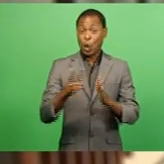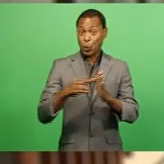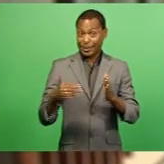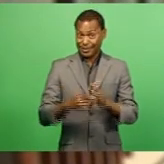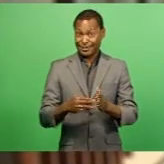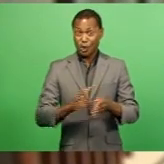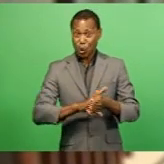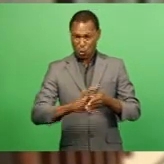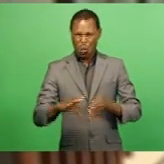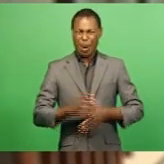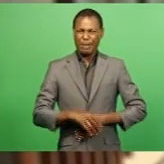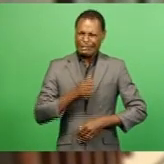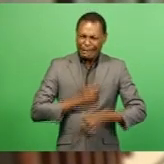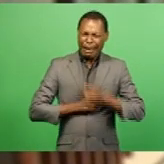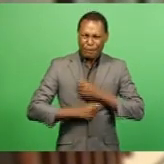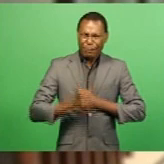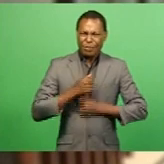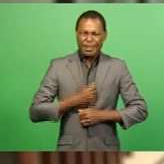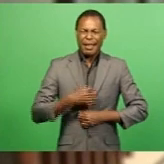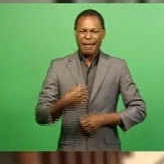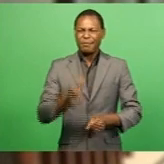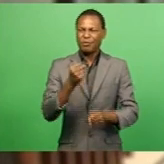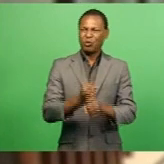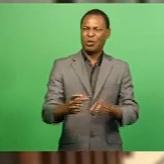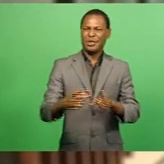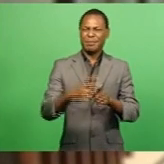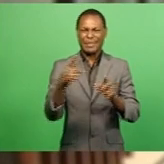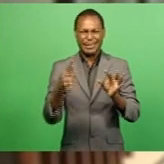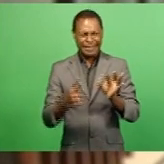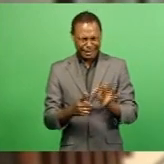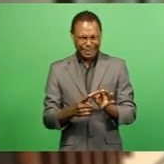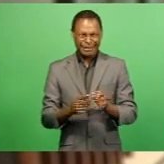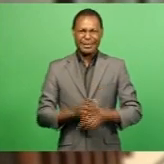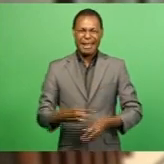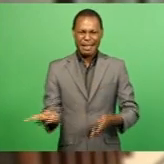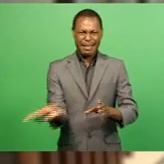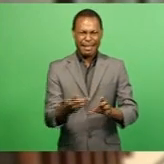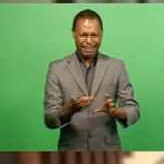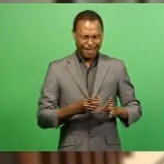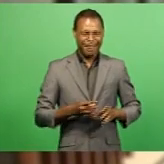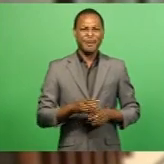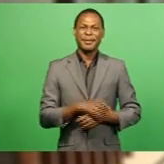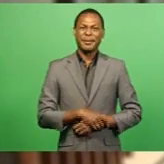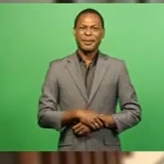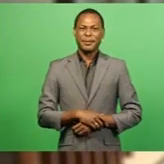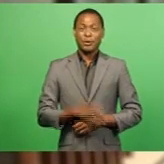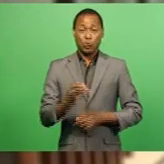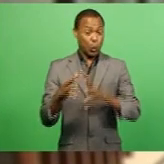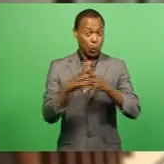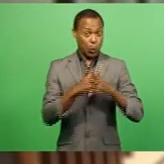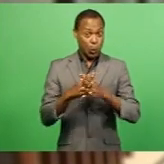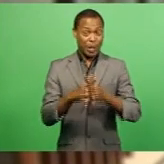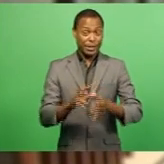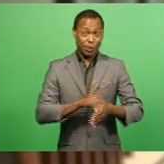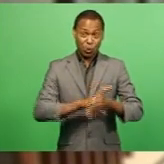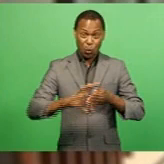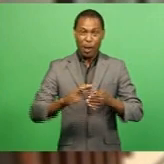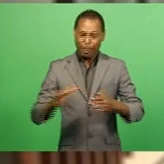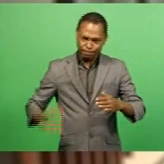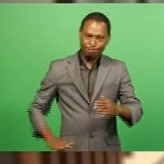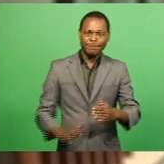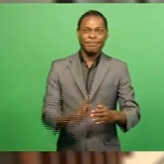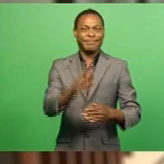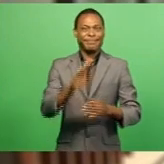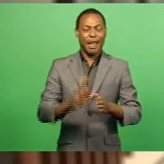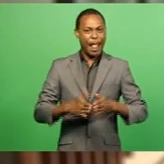still suffering at the hands of their GDP data from yesterday. Meanwhile, the safe haven US dollar was up, supported by higher